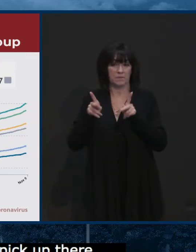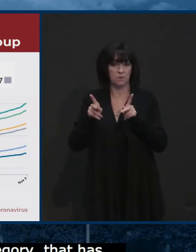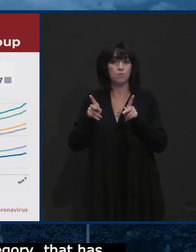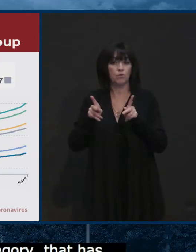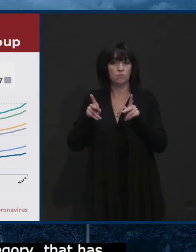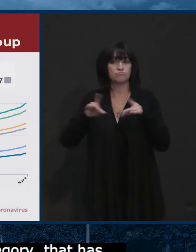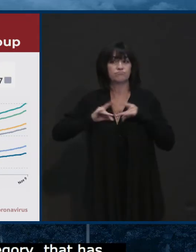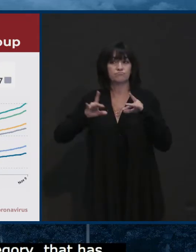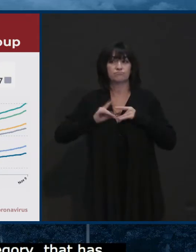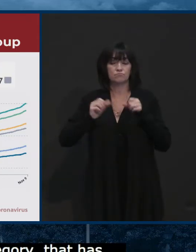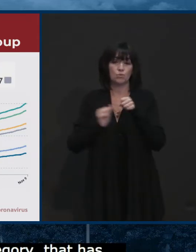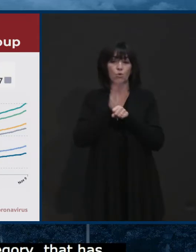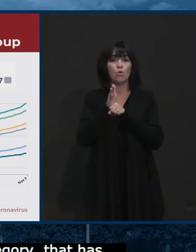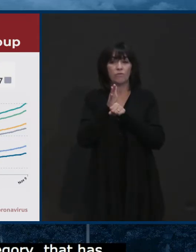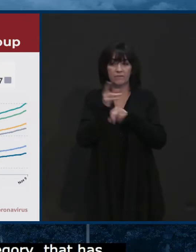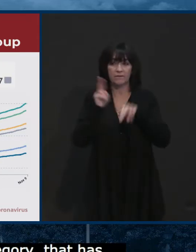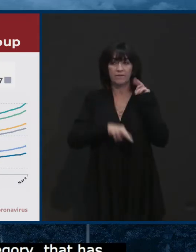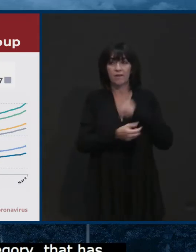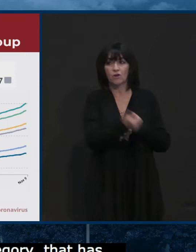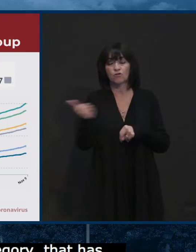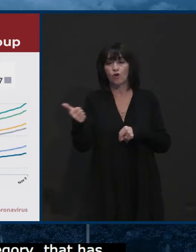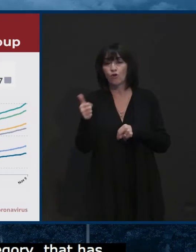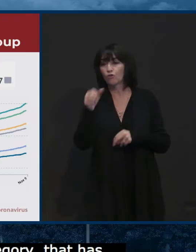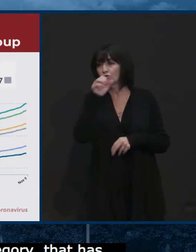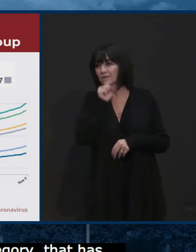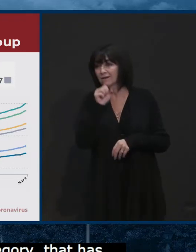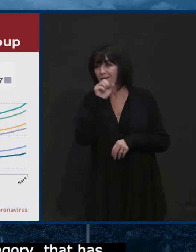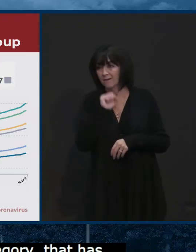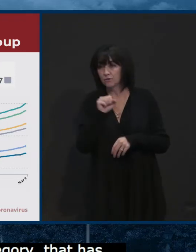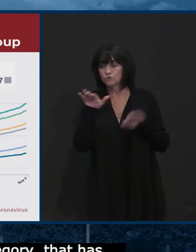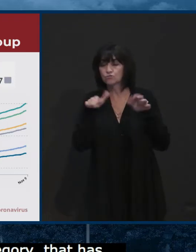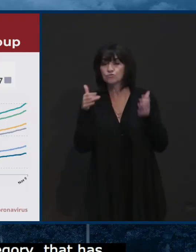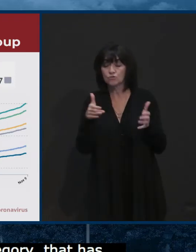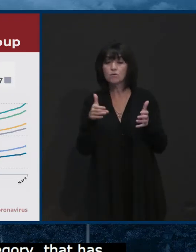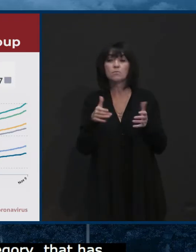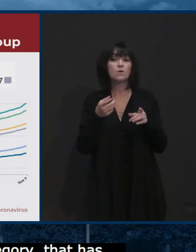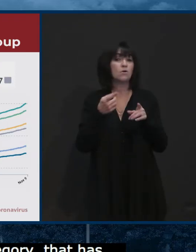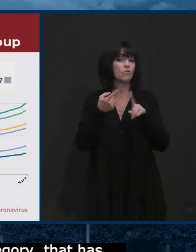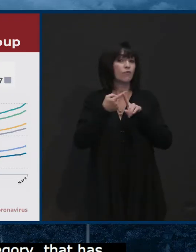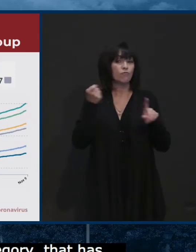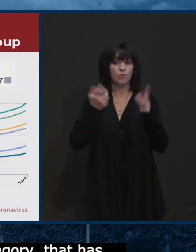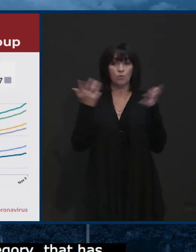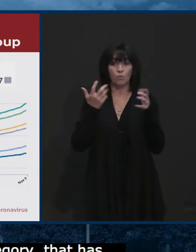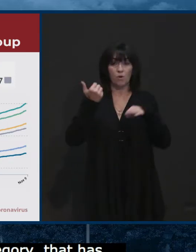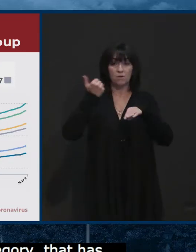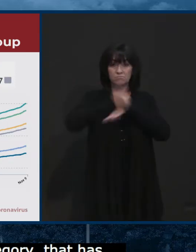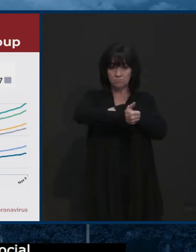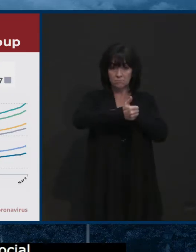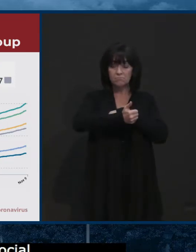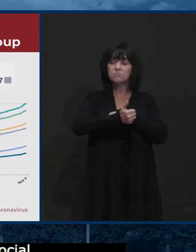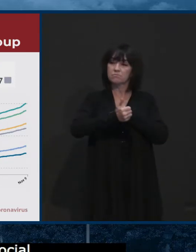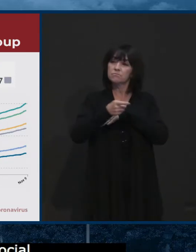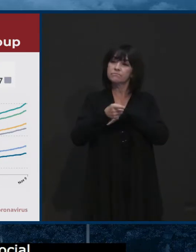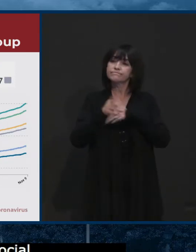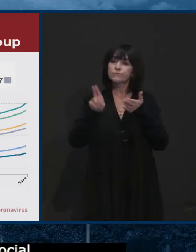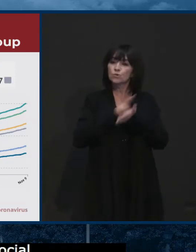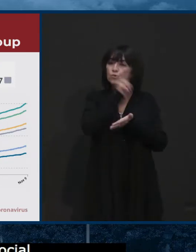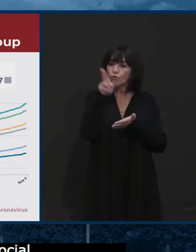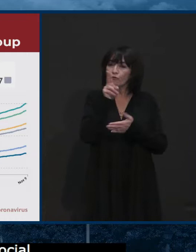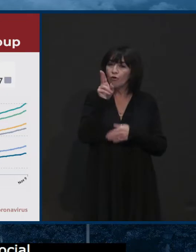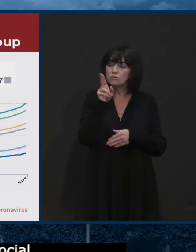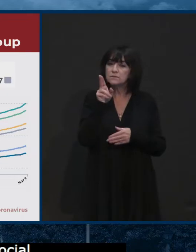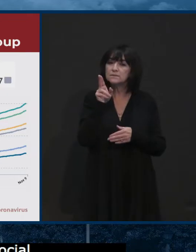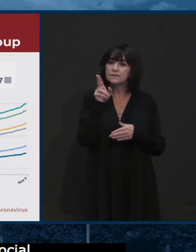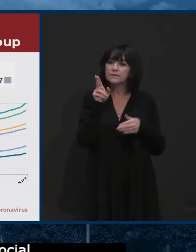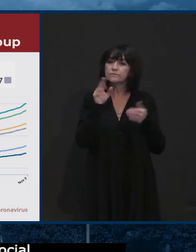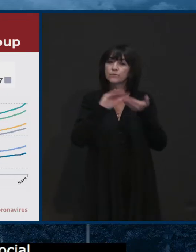it's connected with unstructured social environments mostly. University communities, as we've said for weeks, we were